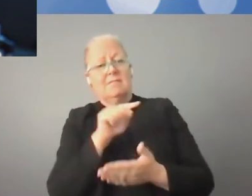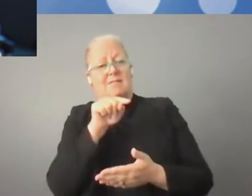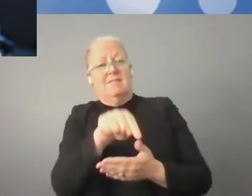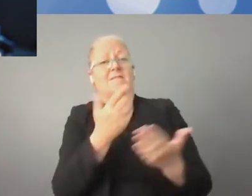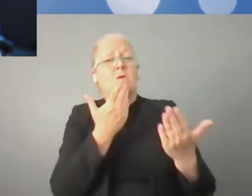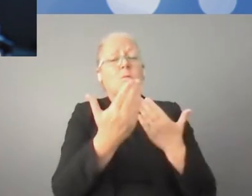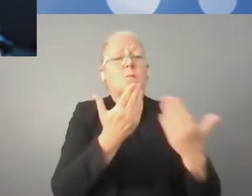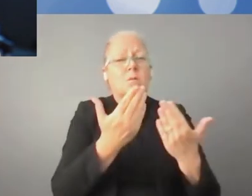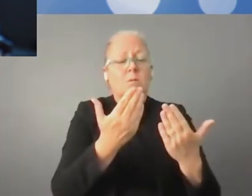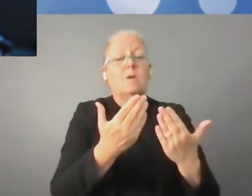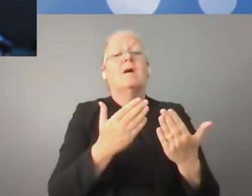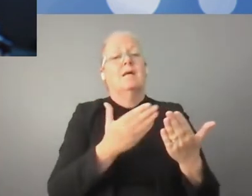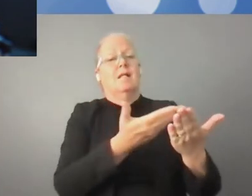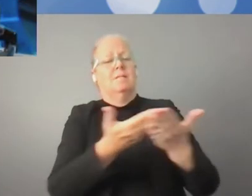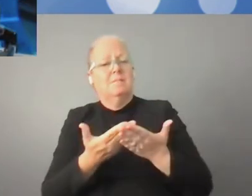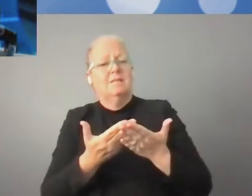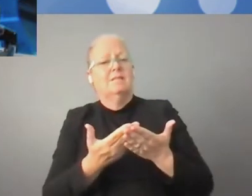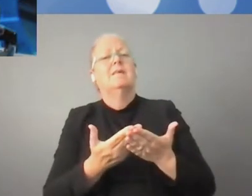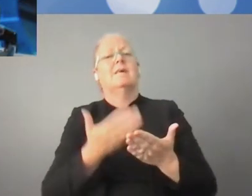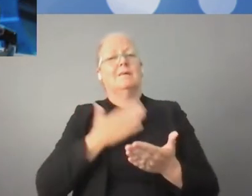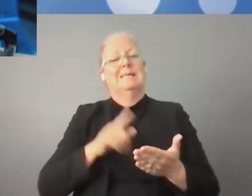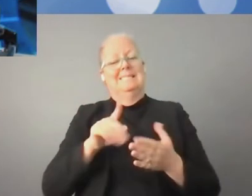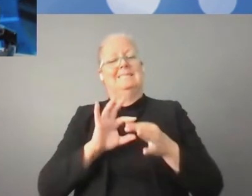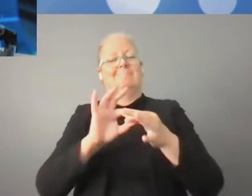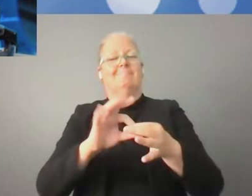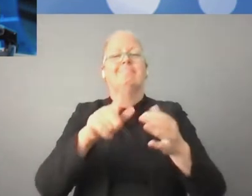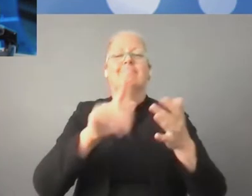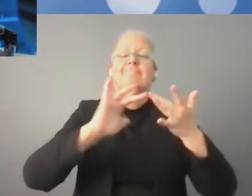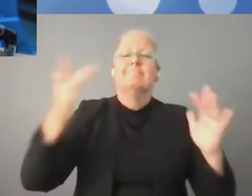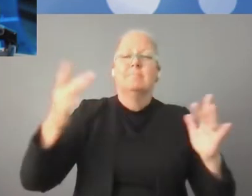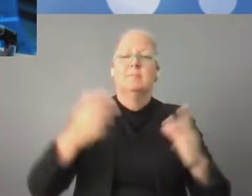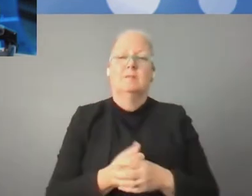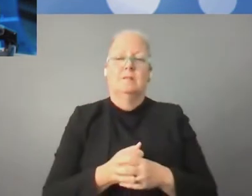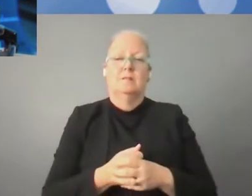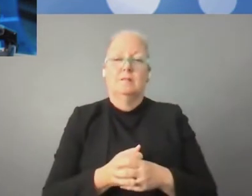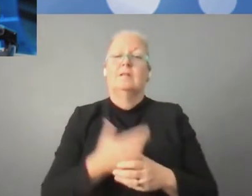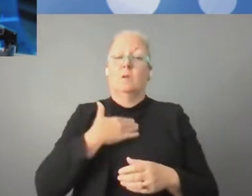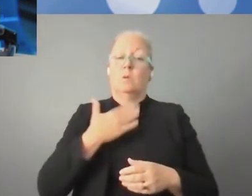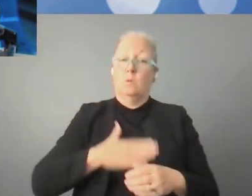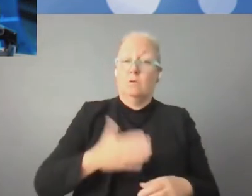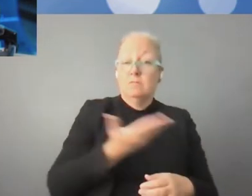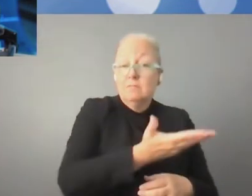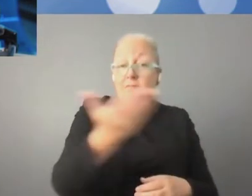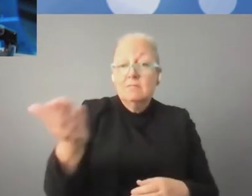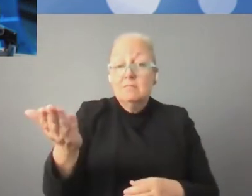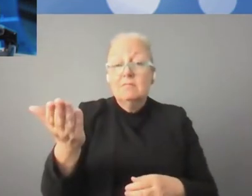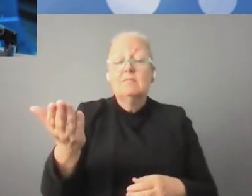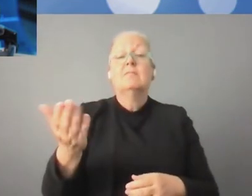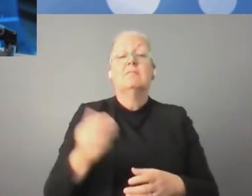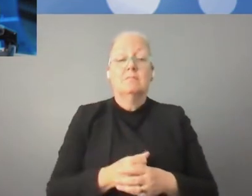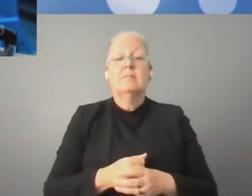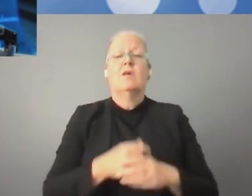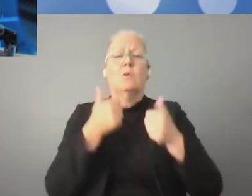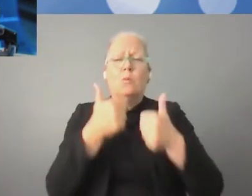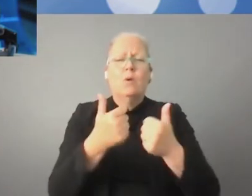and security of the internet i wish all participants and constructive dialogue and